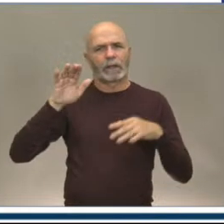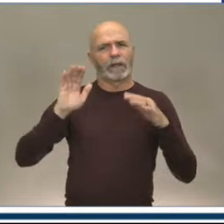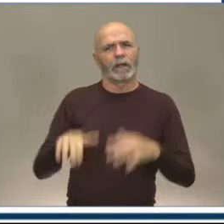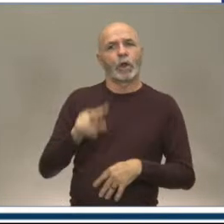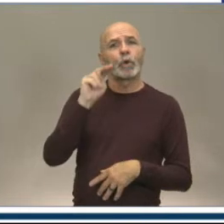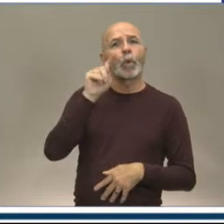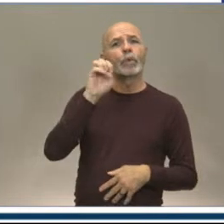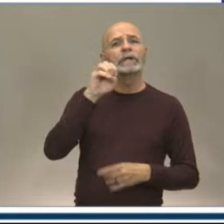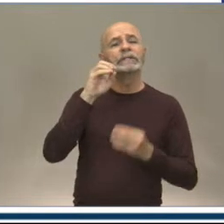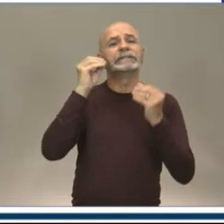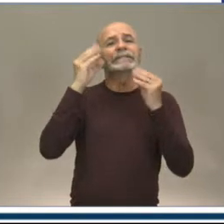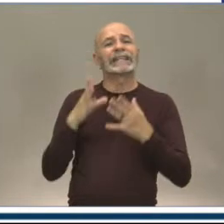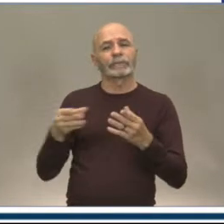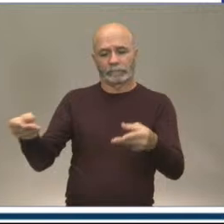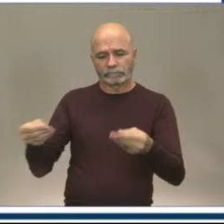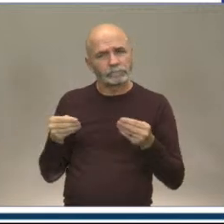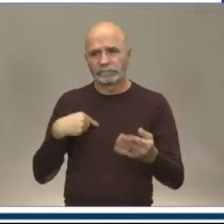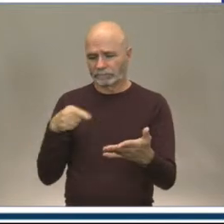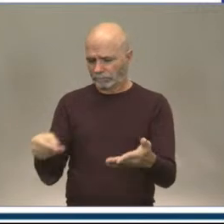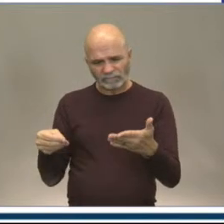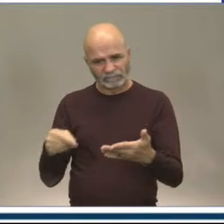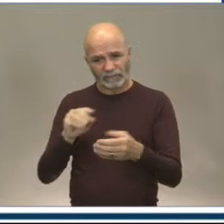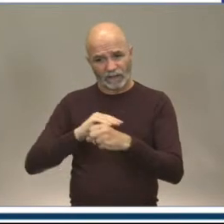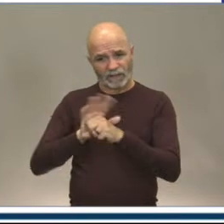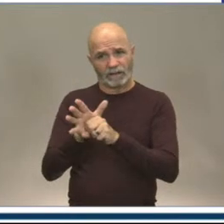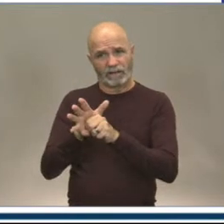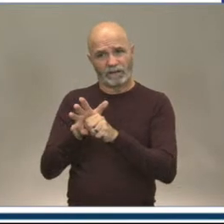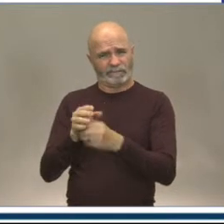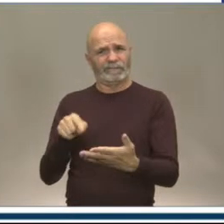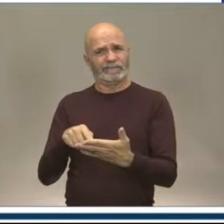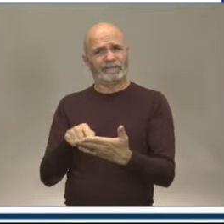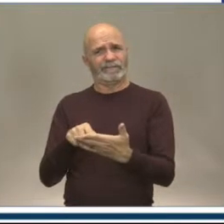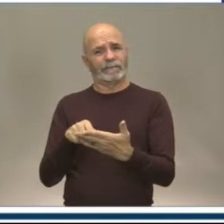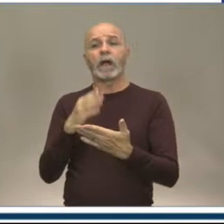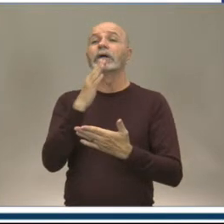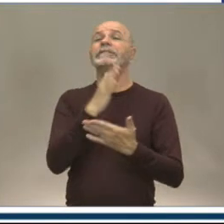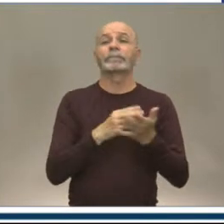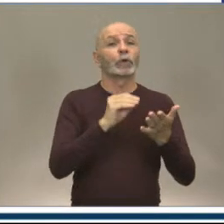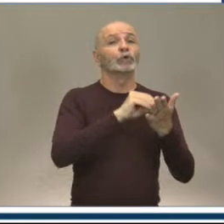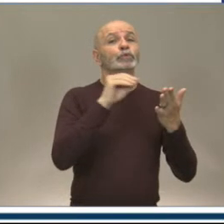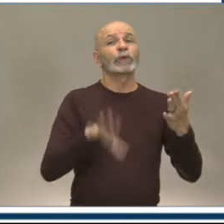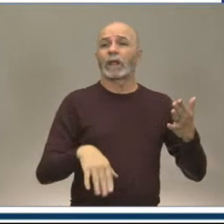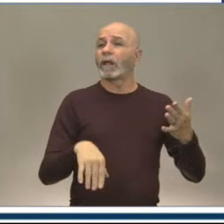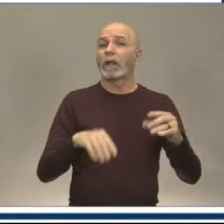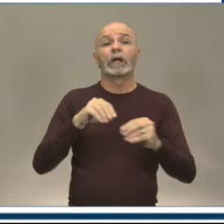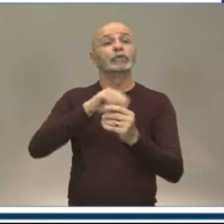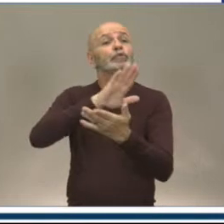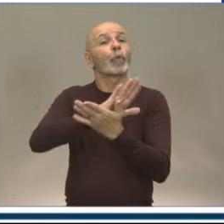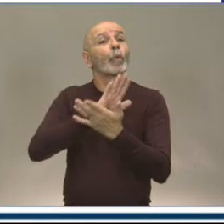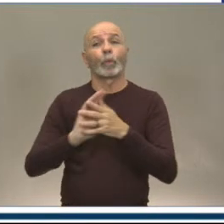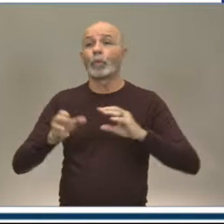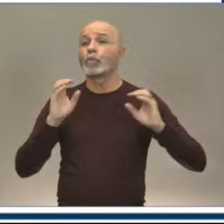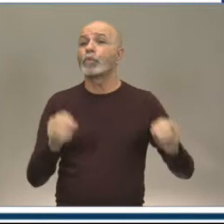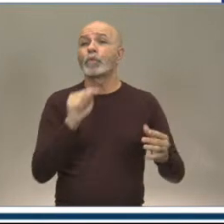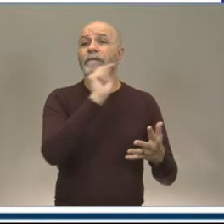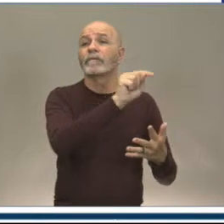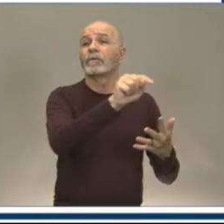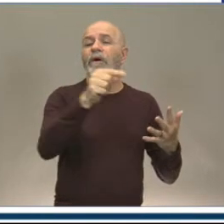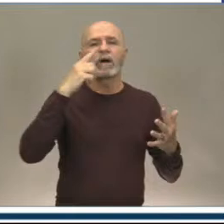some students have been out of class for up to a month. They're asking why there hasn't been a decision to close that school for a circuit